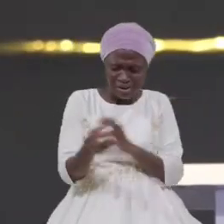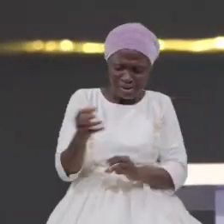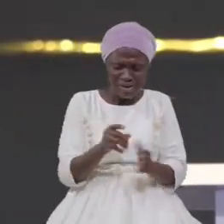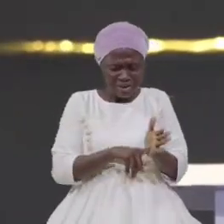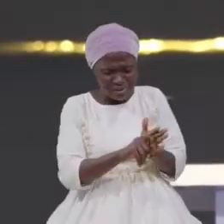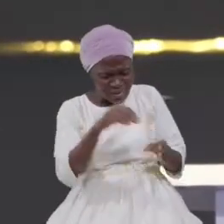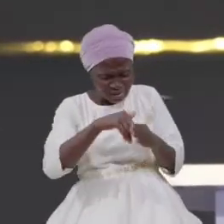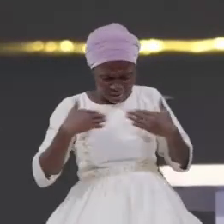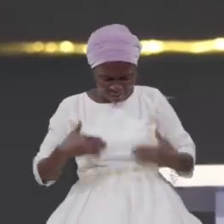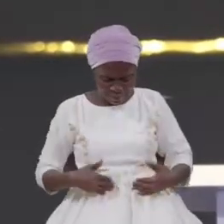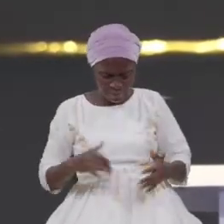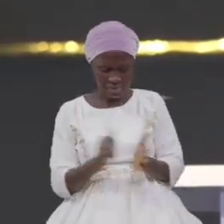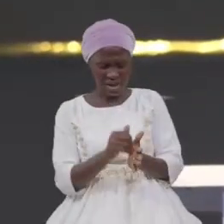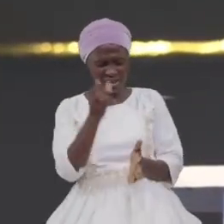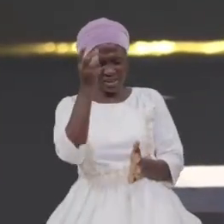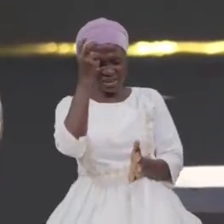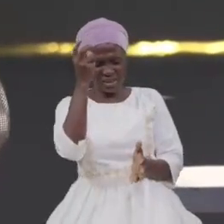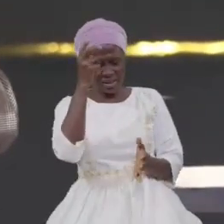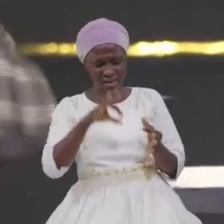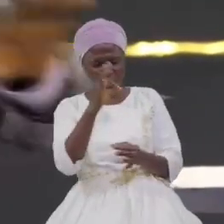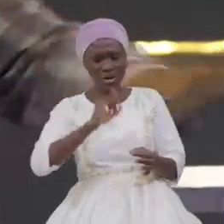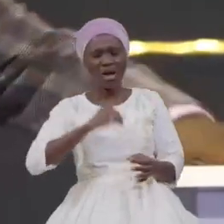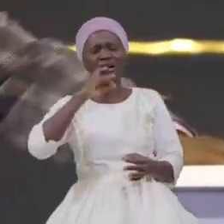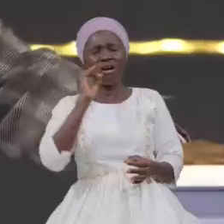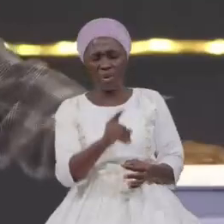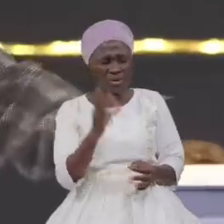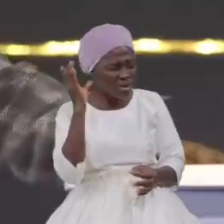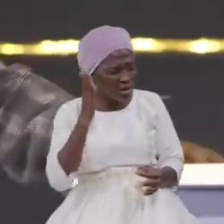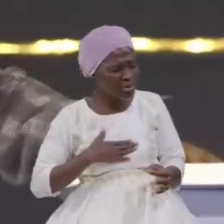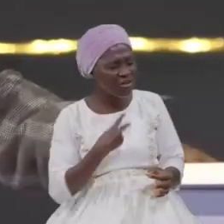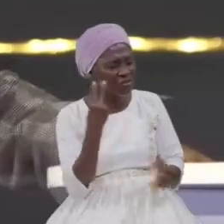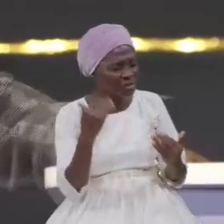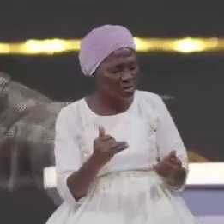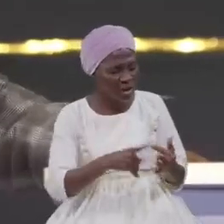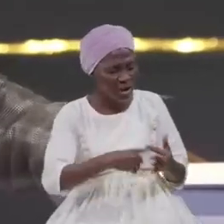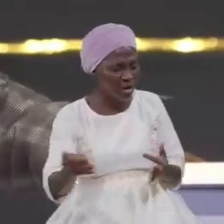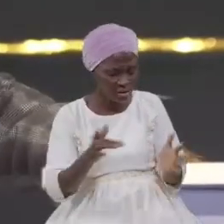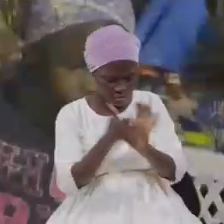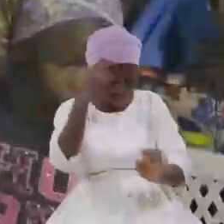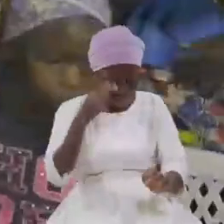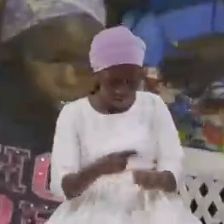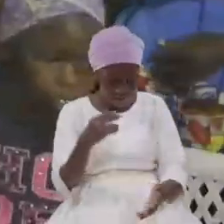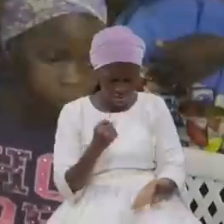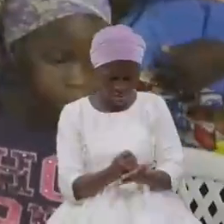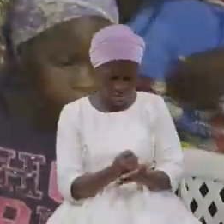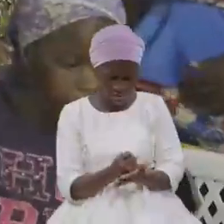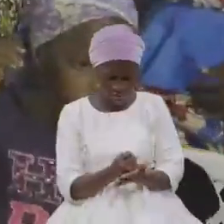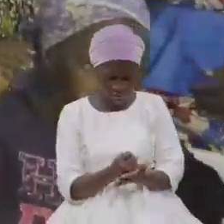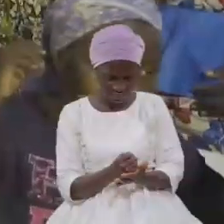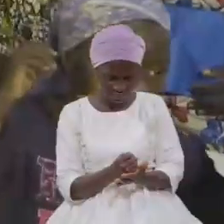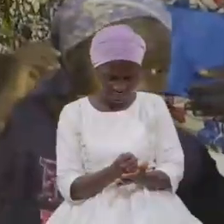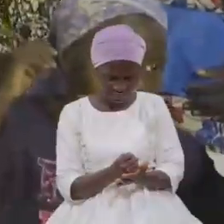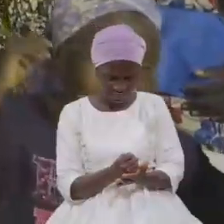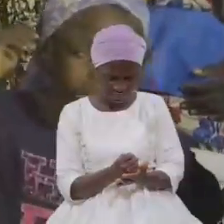demonic spirit, I command you, hear my voice now. Come out in Jesus' name. But